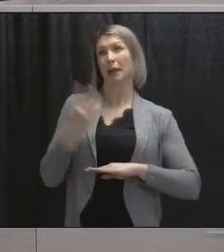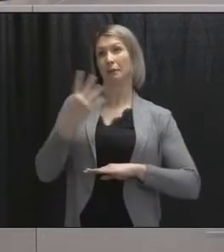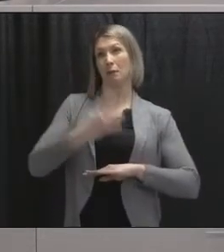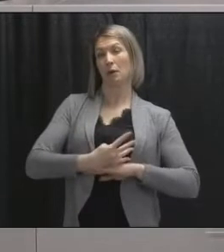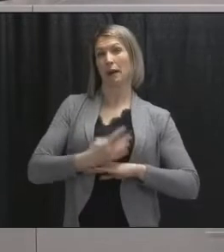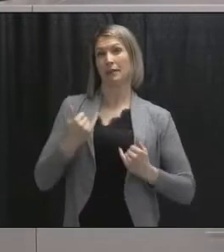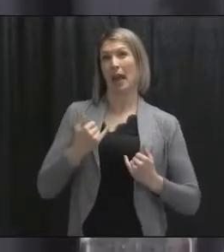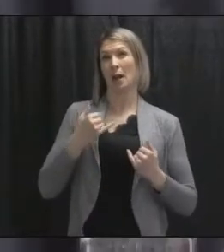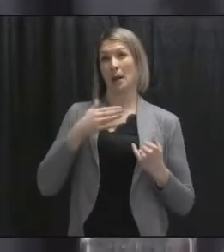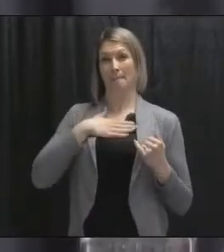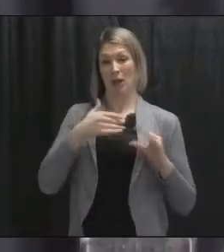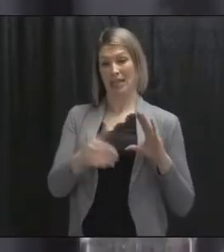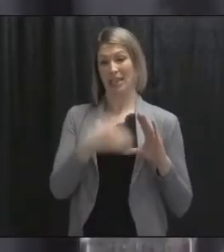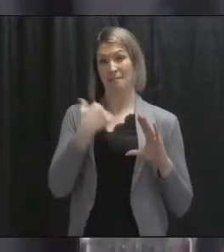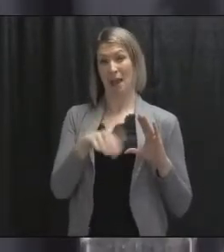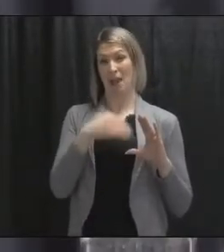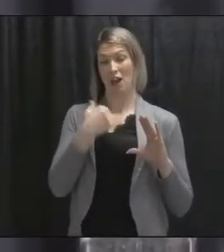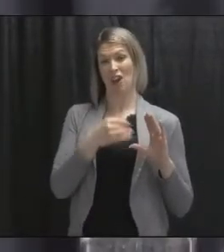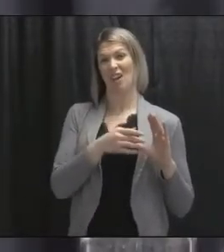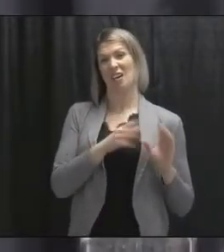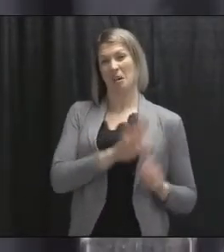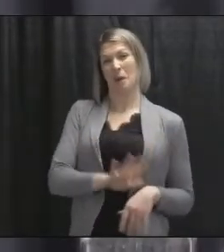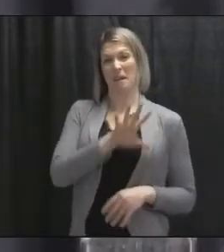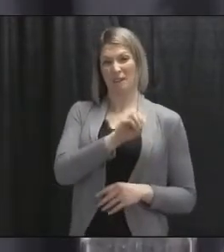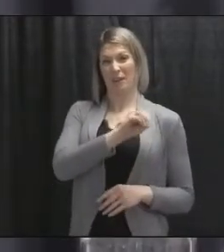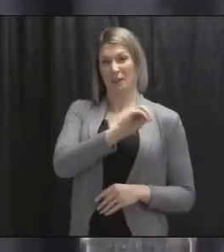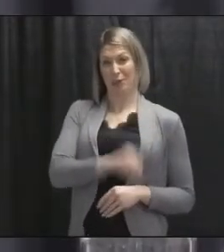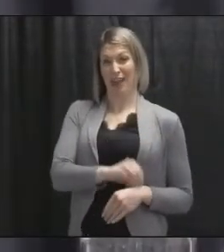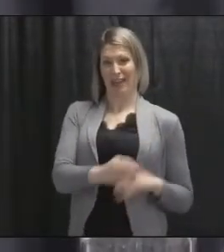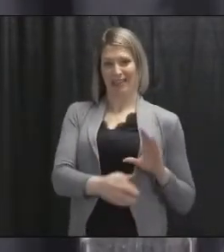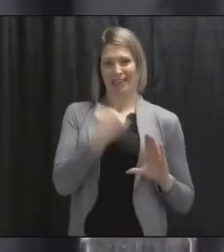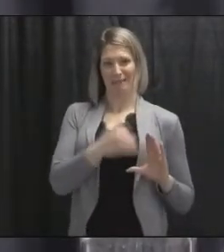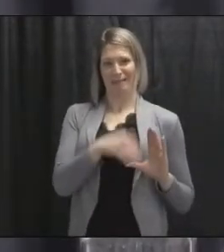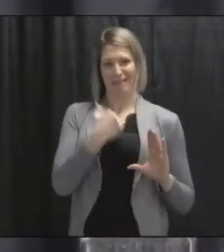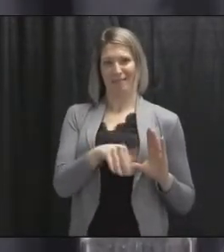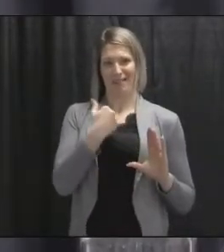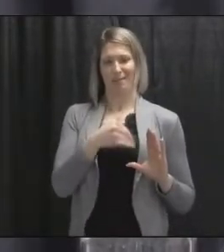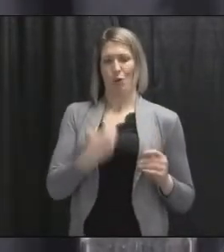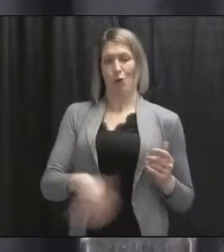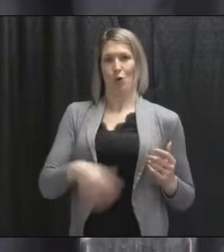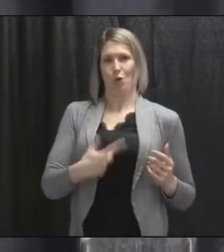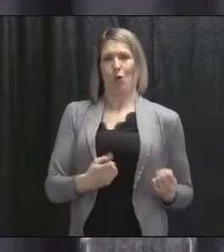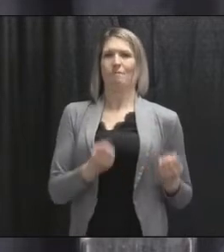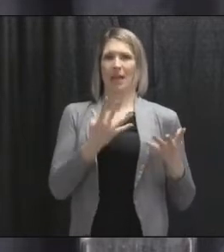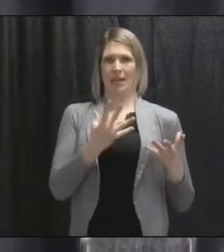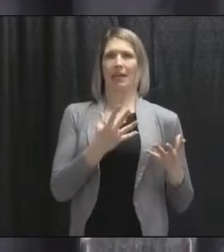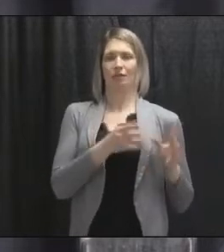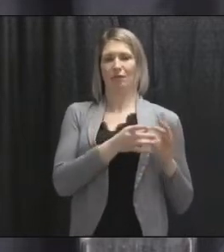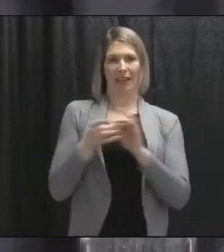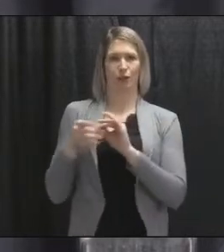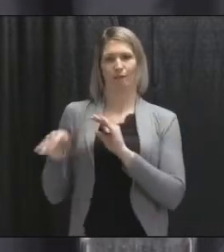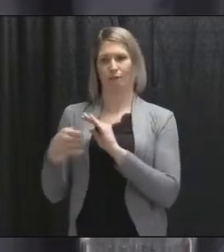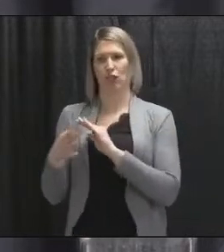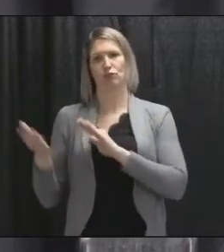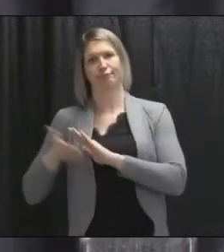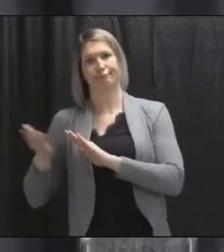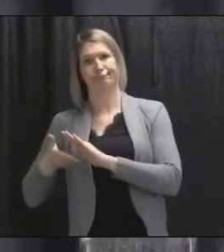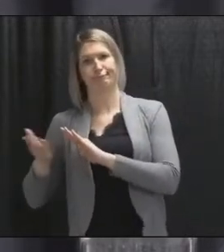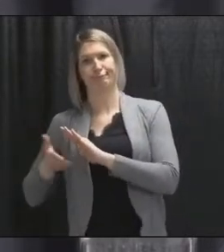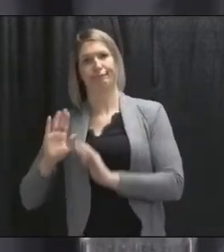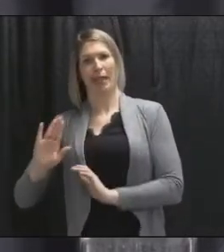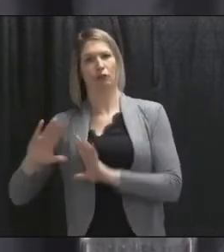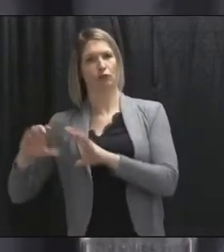3 or 4 days have been related to the fishery, either from harvesters or from plant workers. And when this meeting concludes